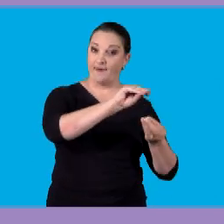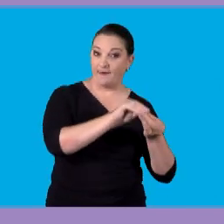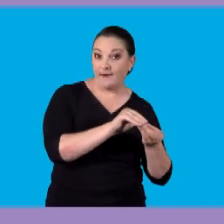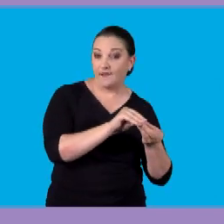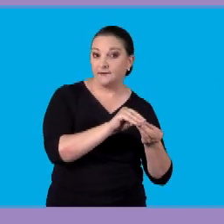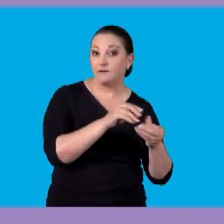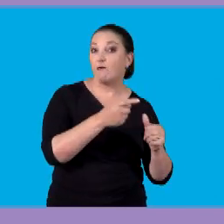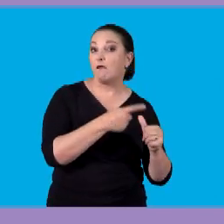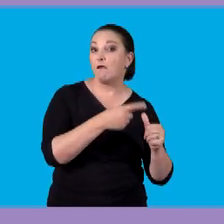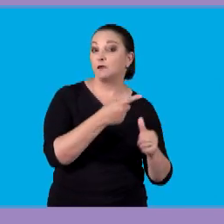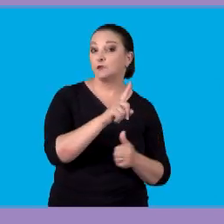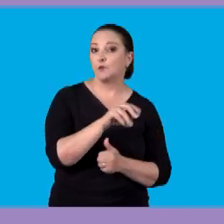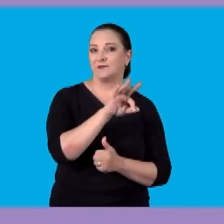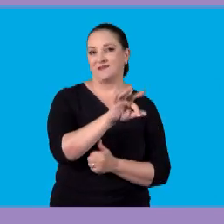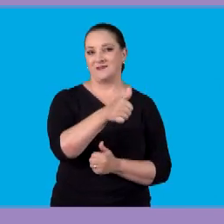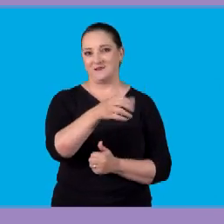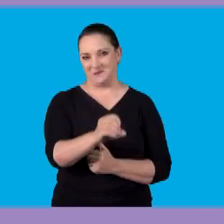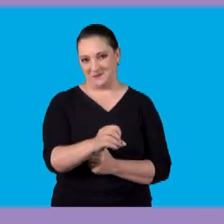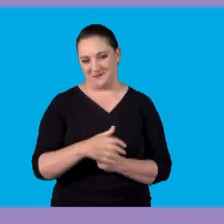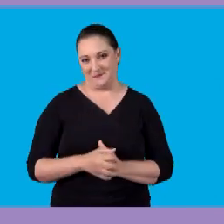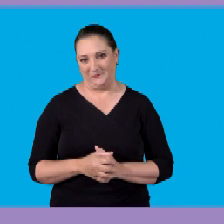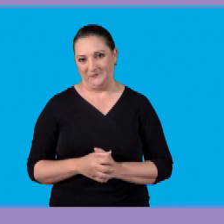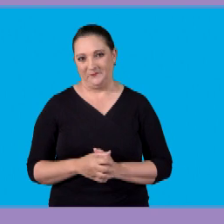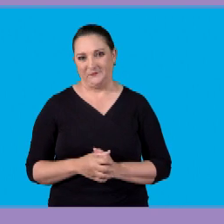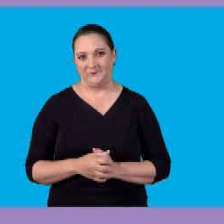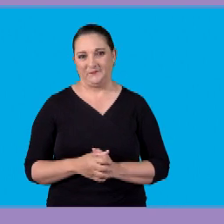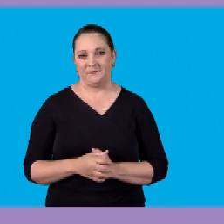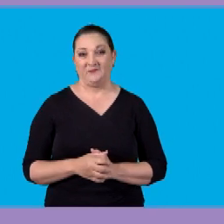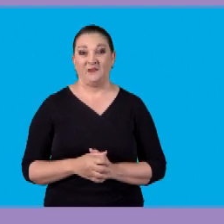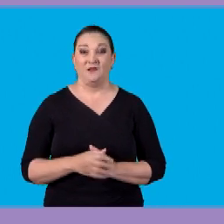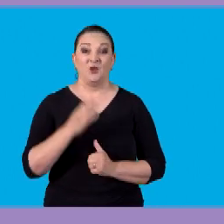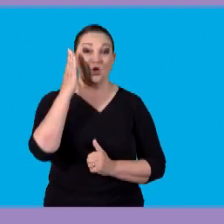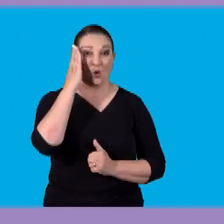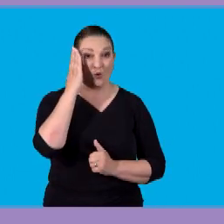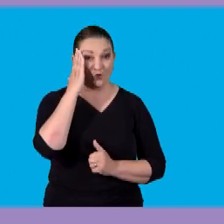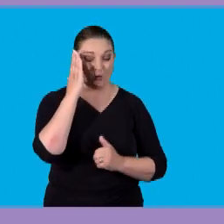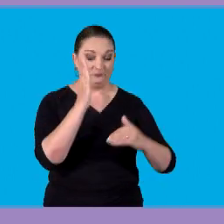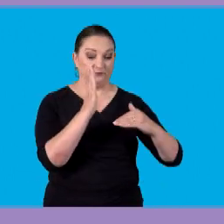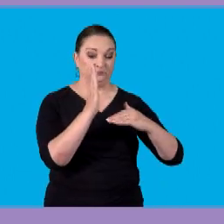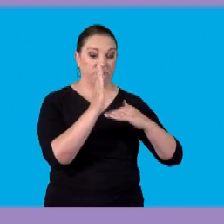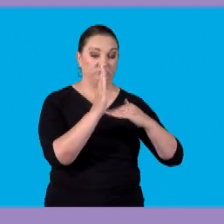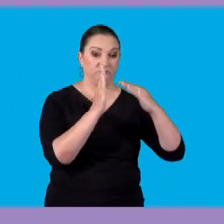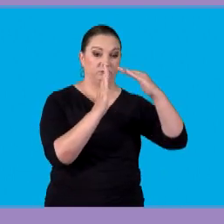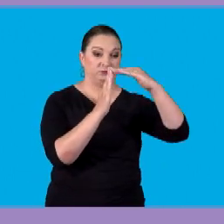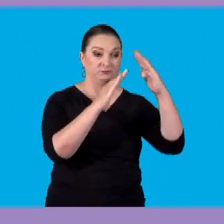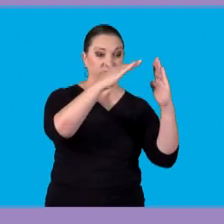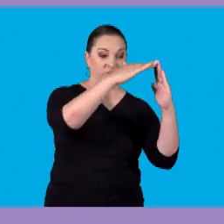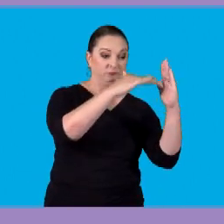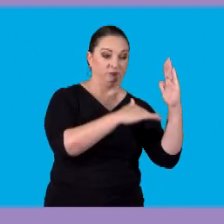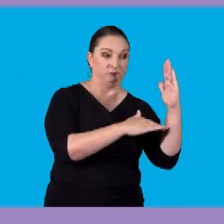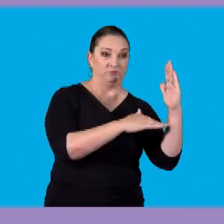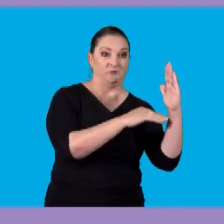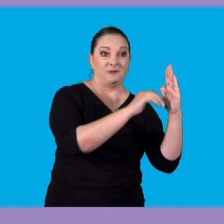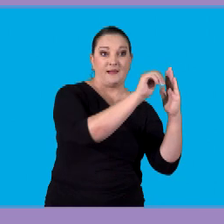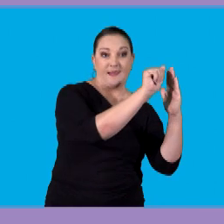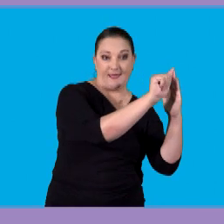angles up, they are going to give us 360 degrees. So we know that all the angles, so that is angle A,